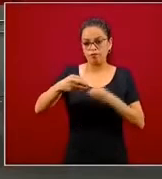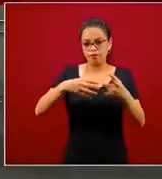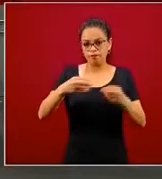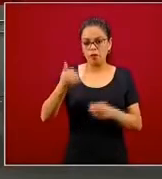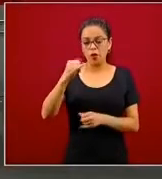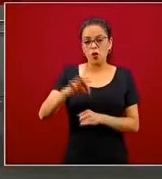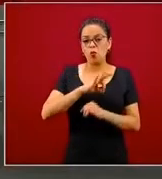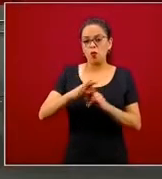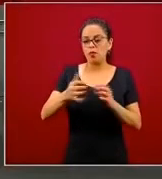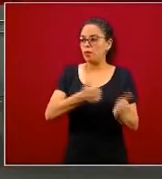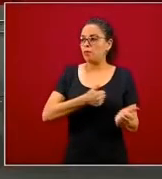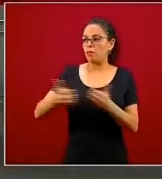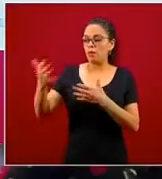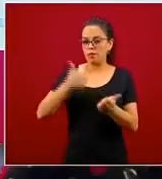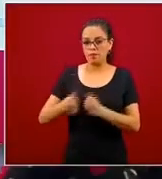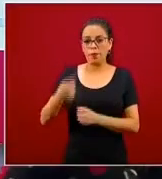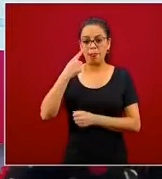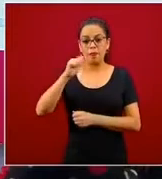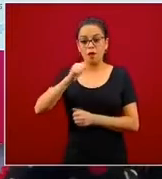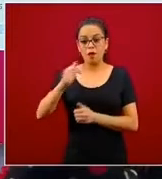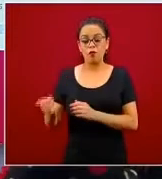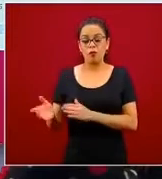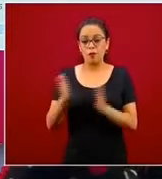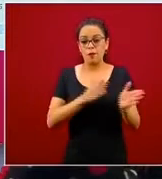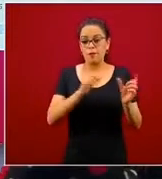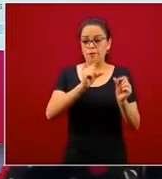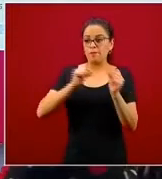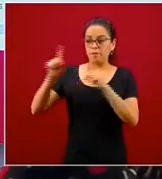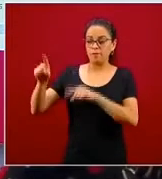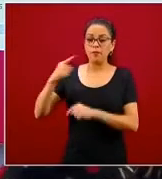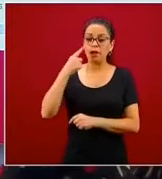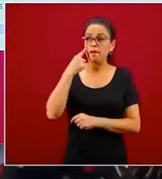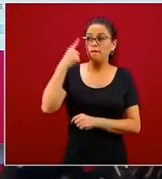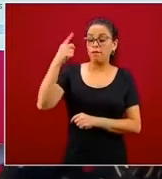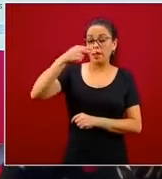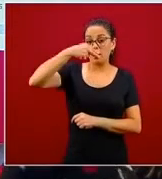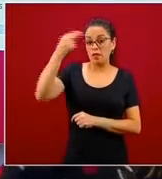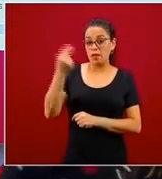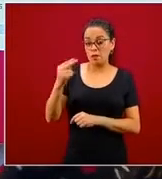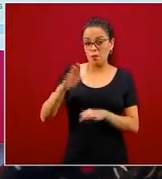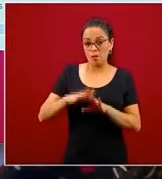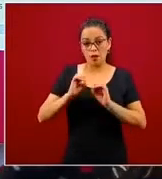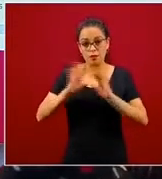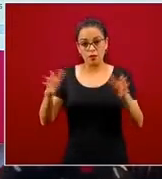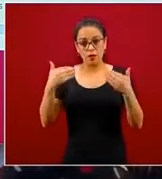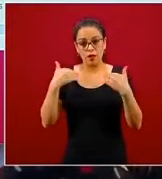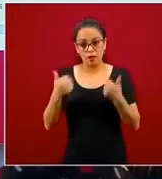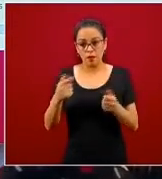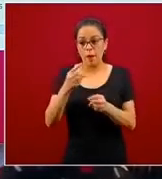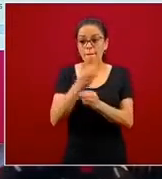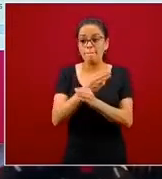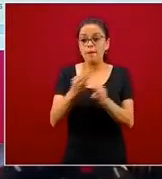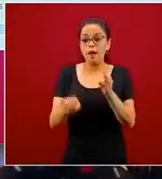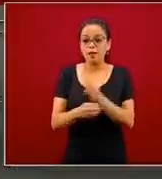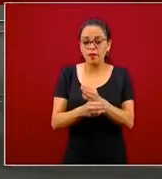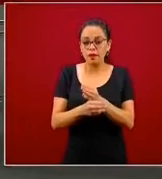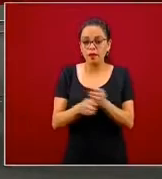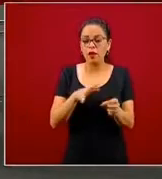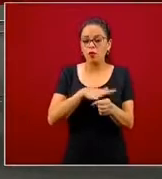biological infectious diseases in it. And so we also have guidelines for how we will be disposing of